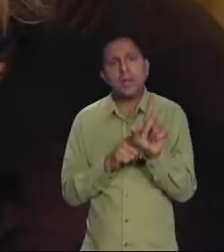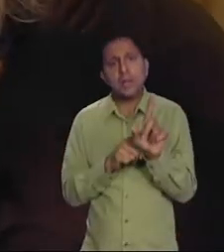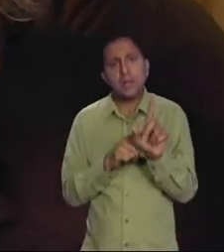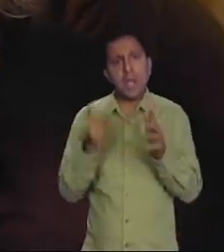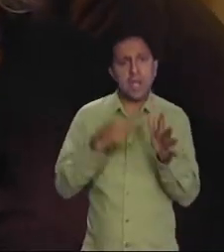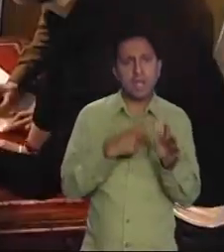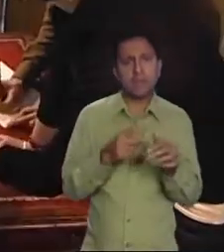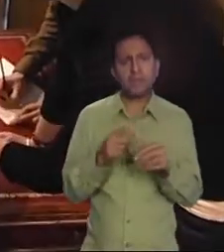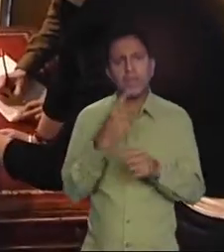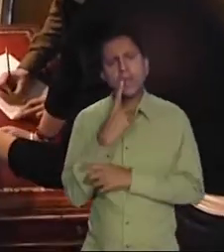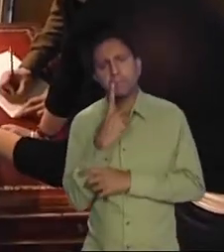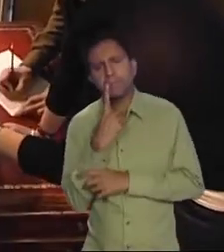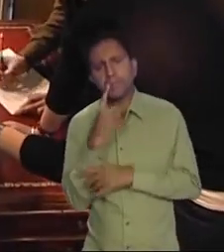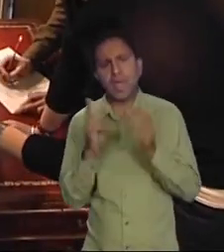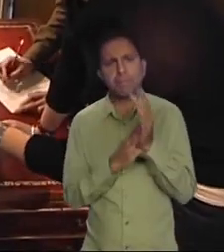A.